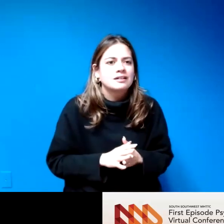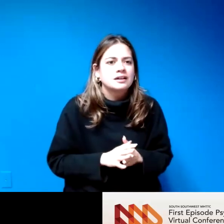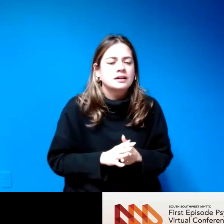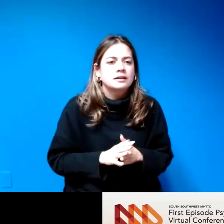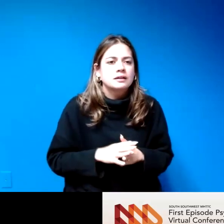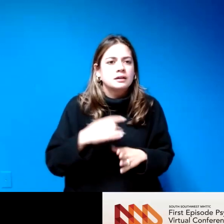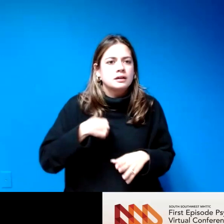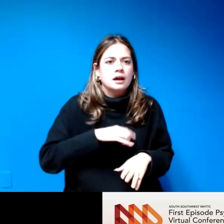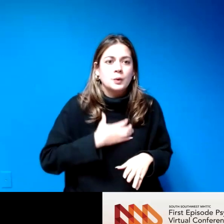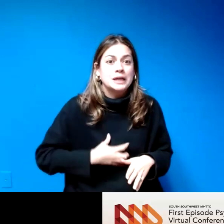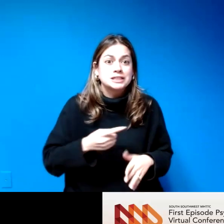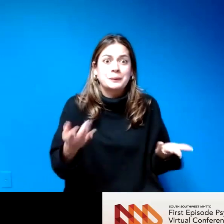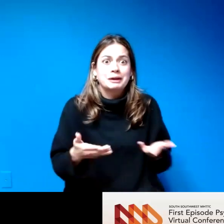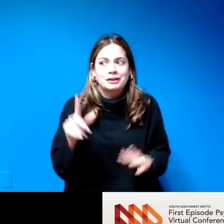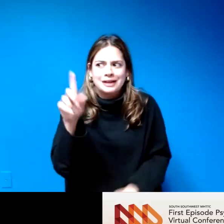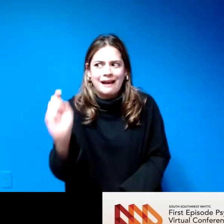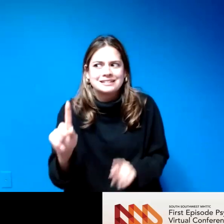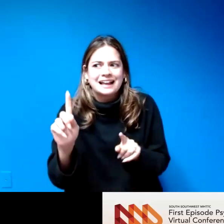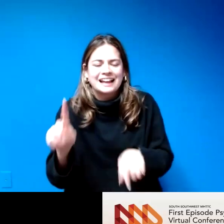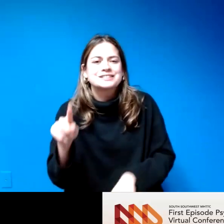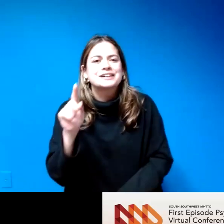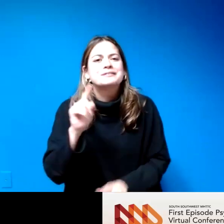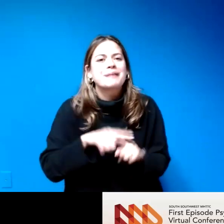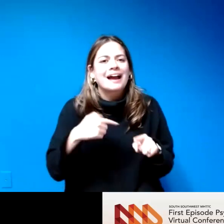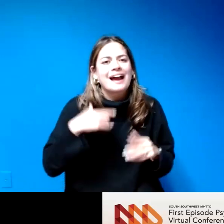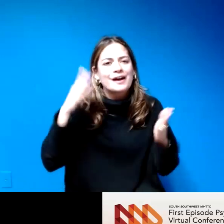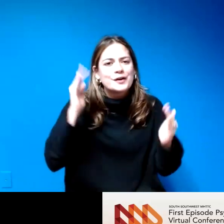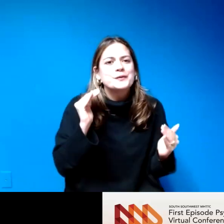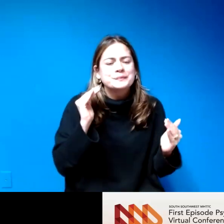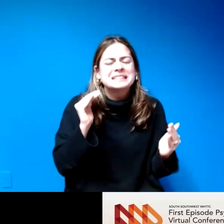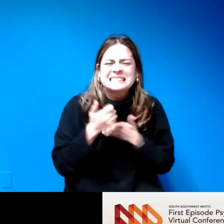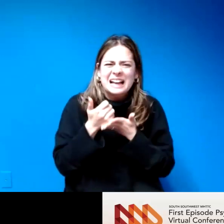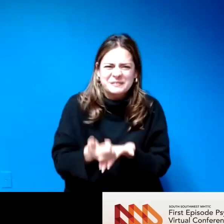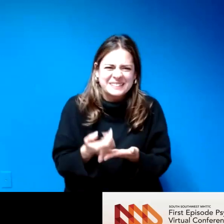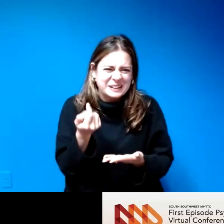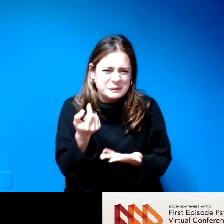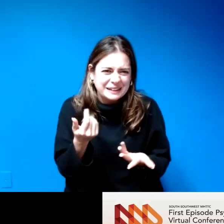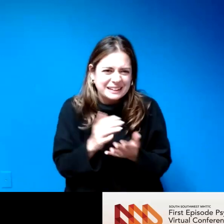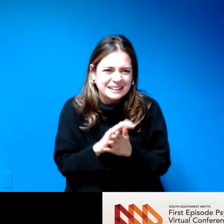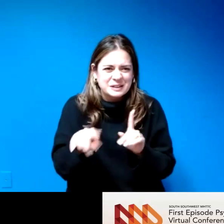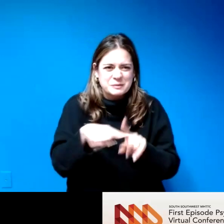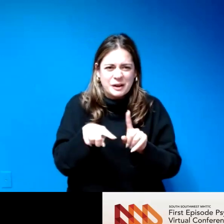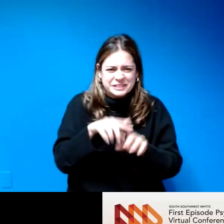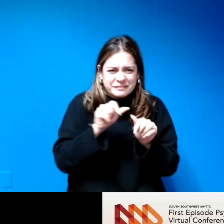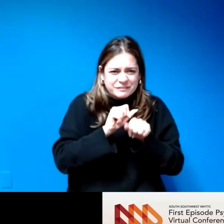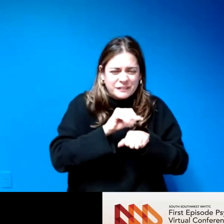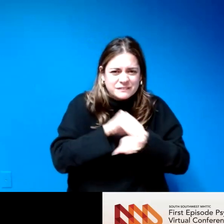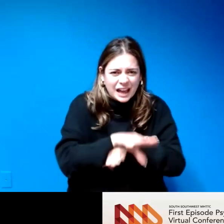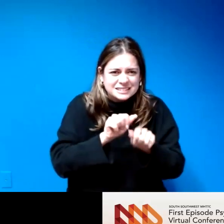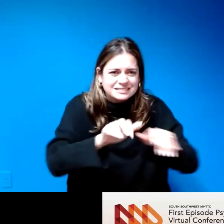Again, I wish they were here to answer the question, but I hope it has a positive effect. It's kind